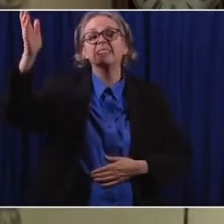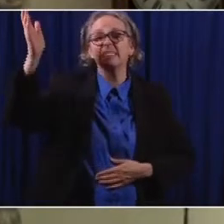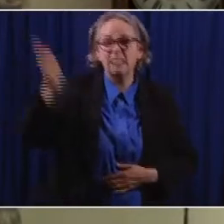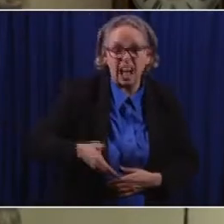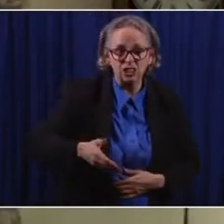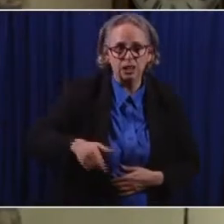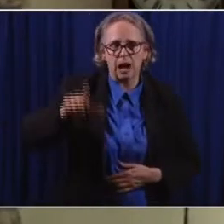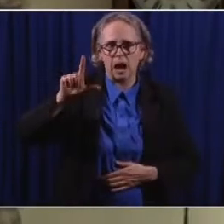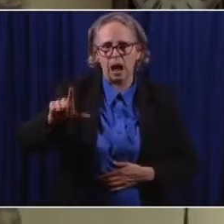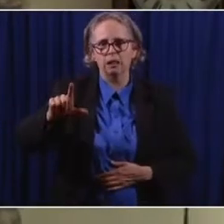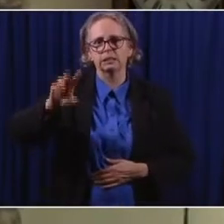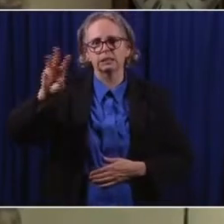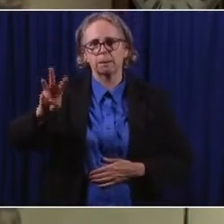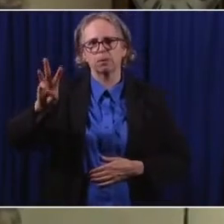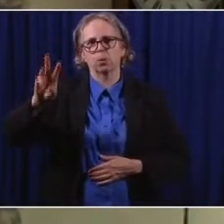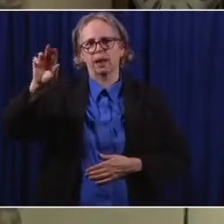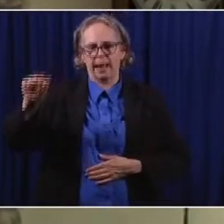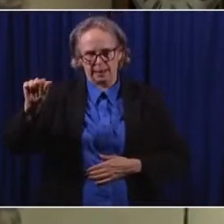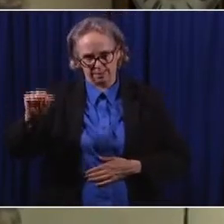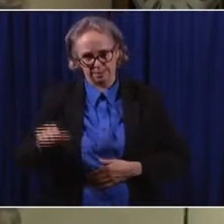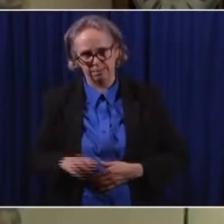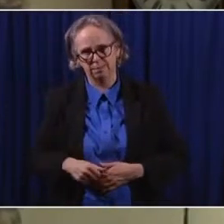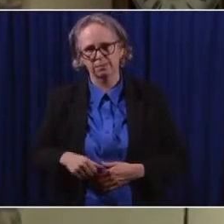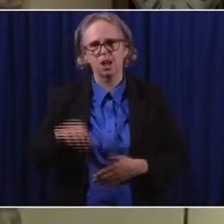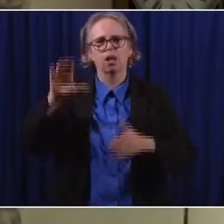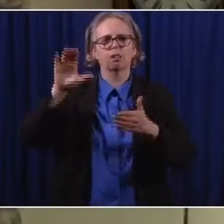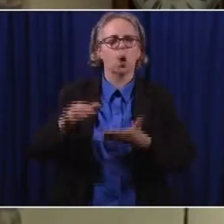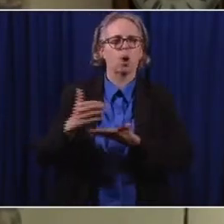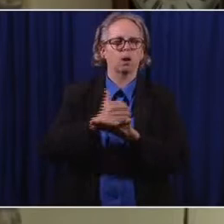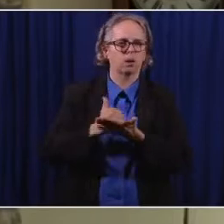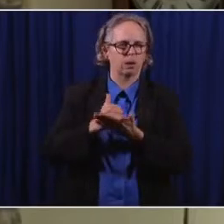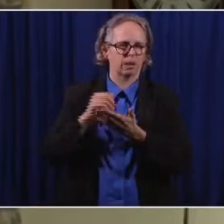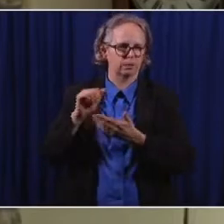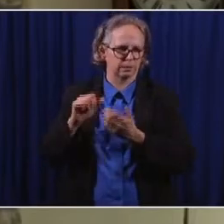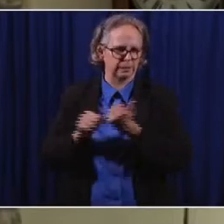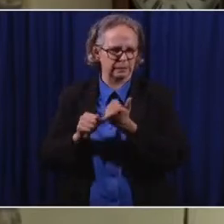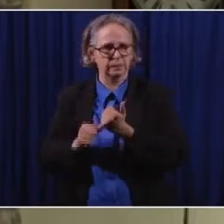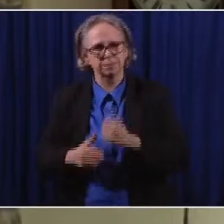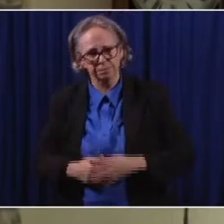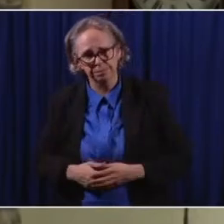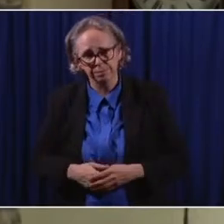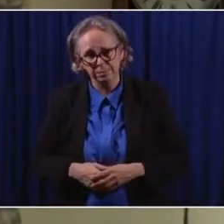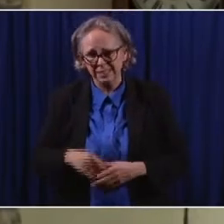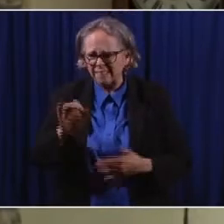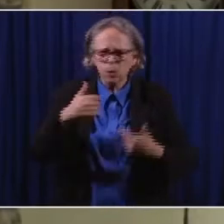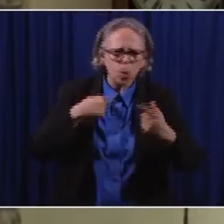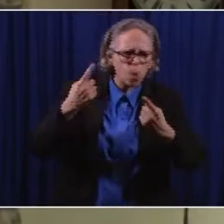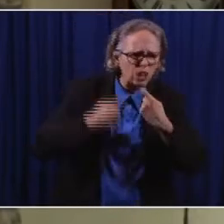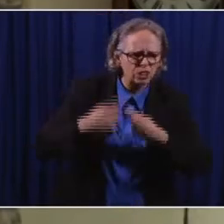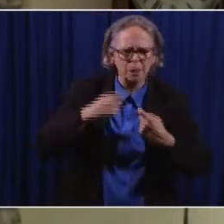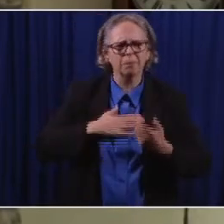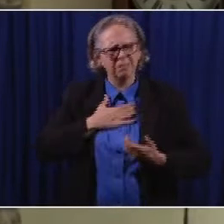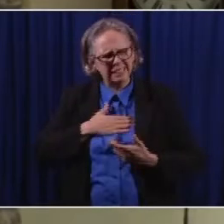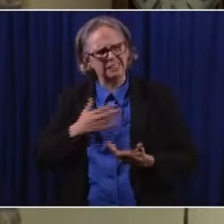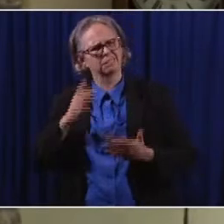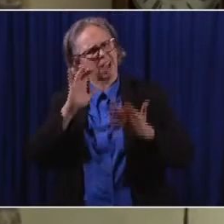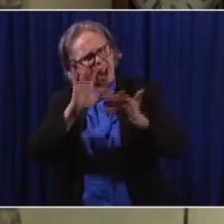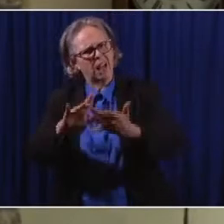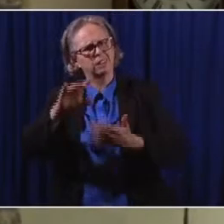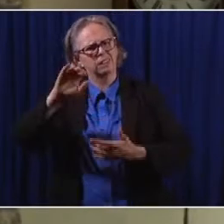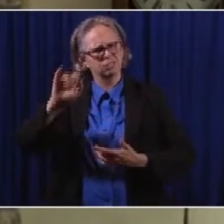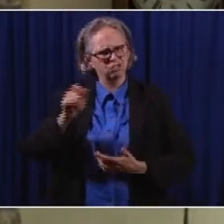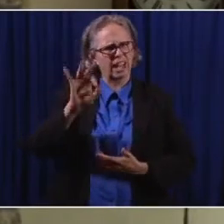So that's will be coming. If anyone has questions, they certainly can contact Jobs and Family Services, but I wanted